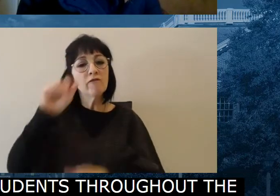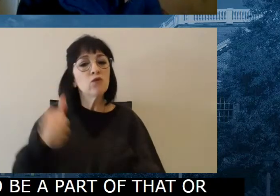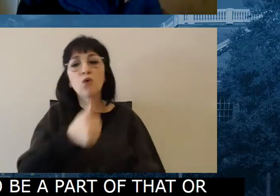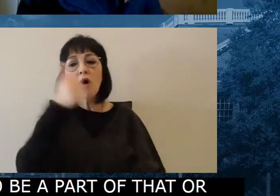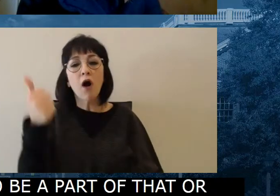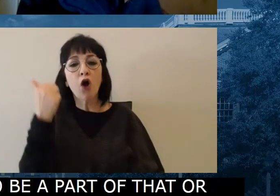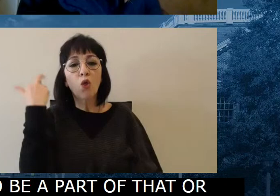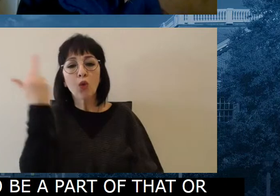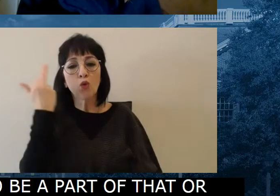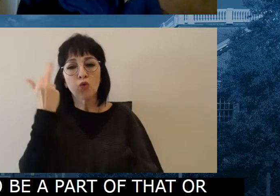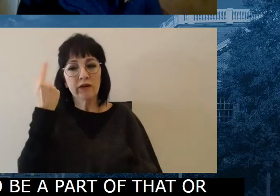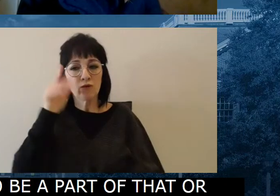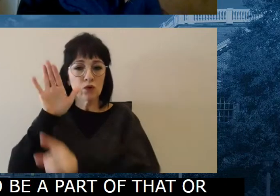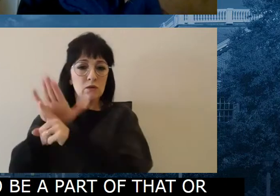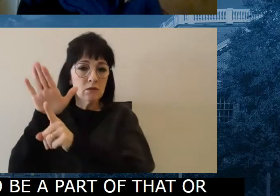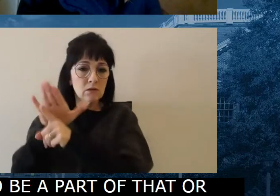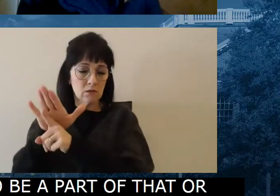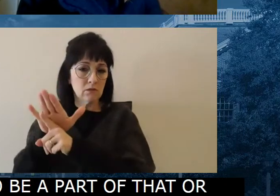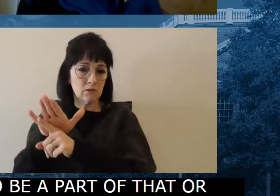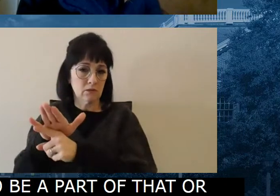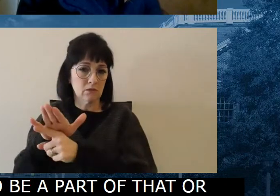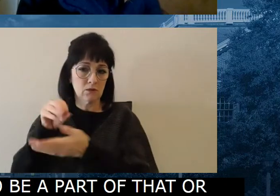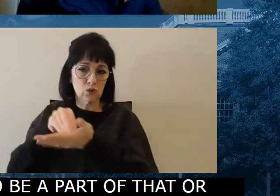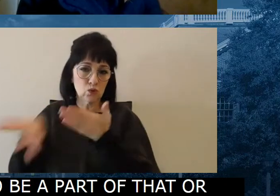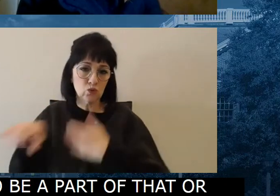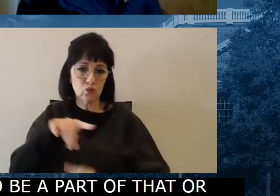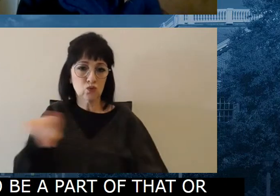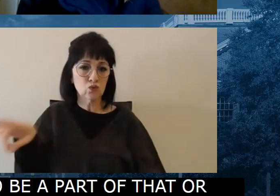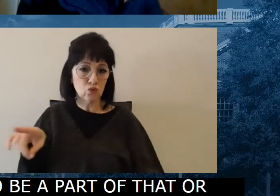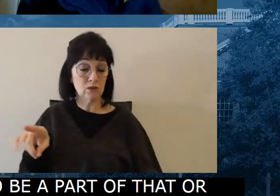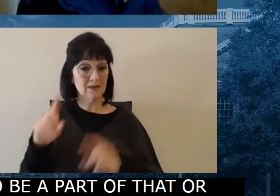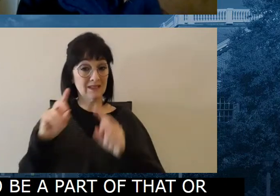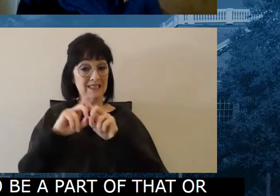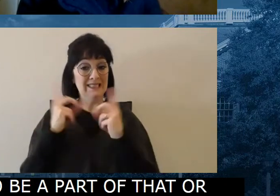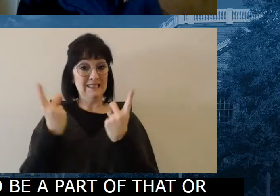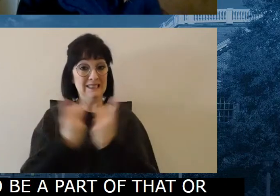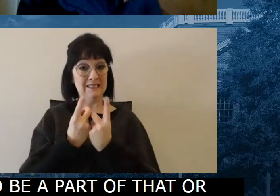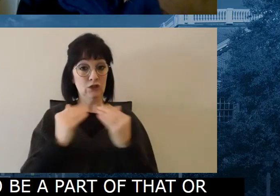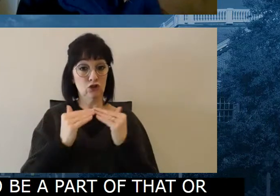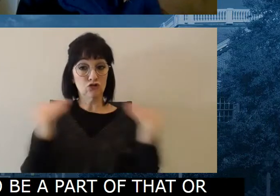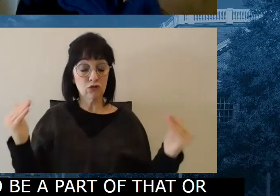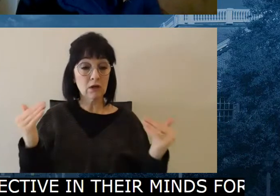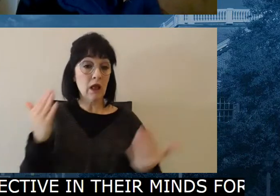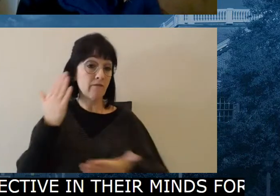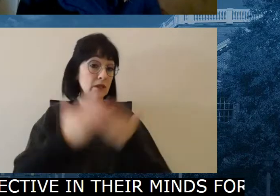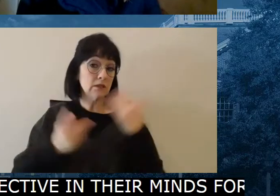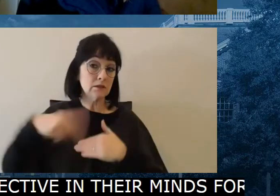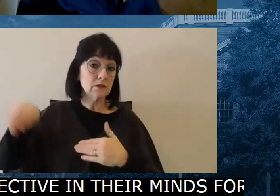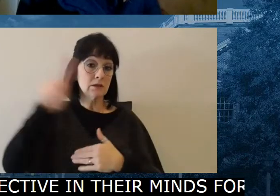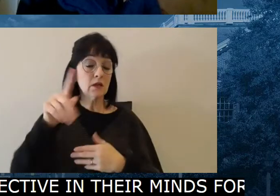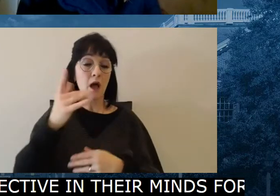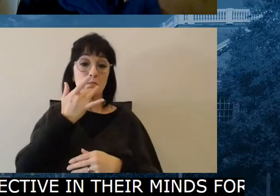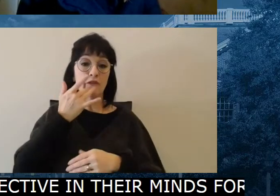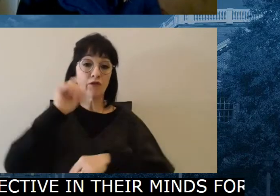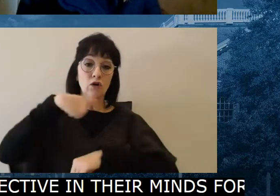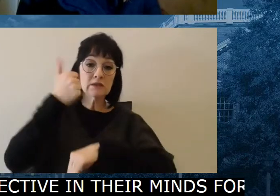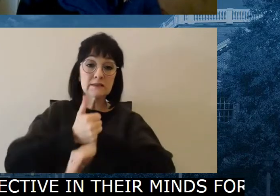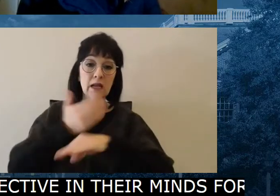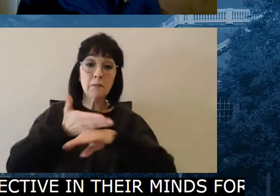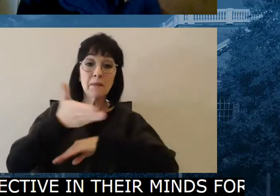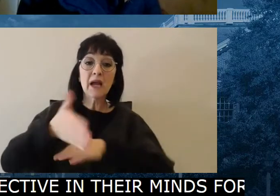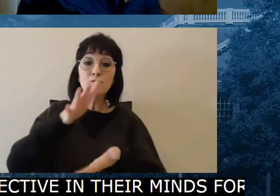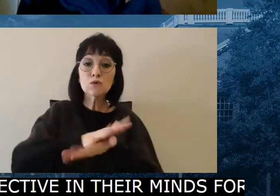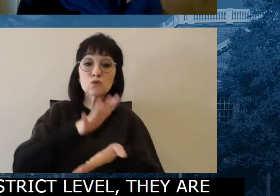They also, at the district level, will be designing whether it's after school programs, Saturday programs,